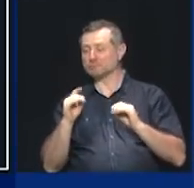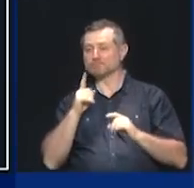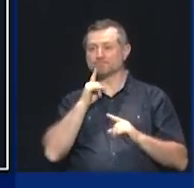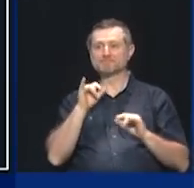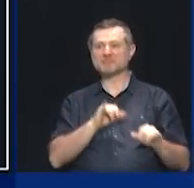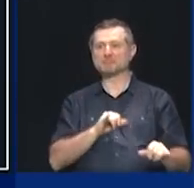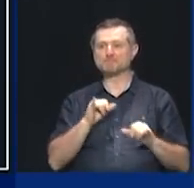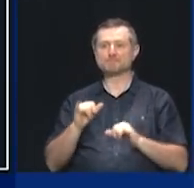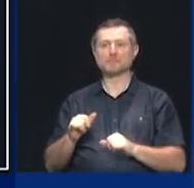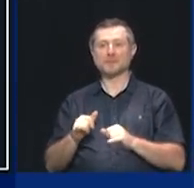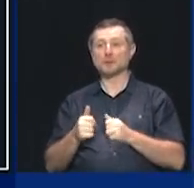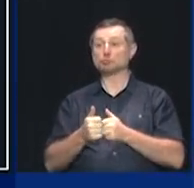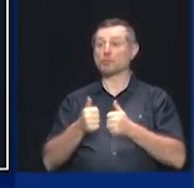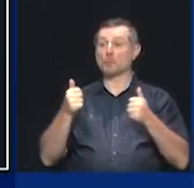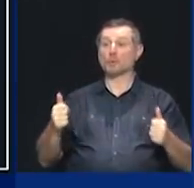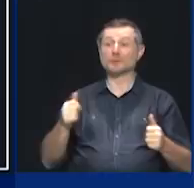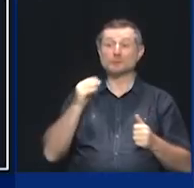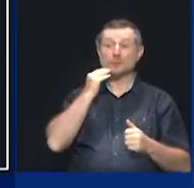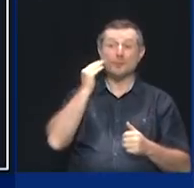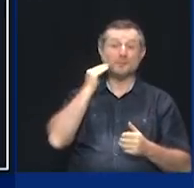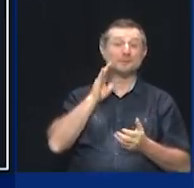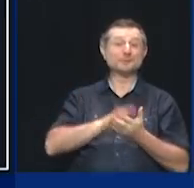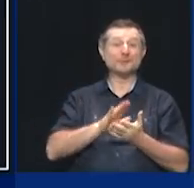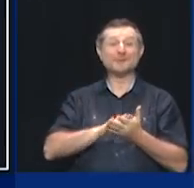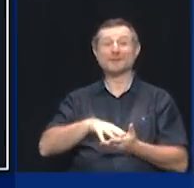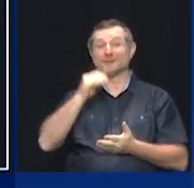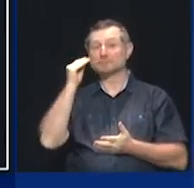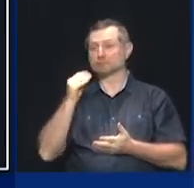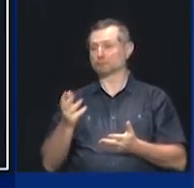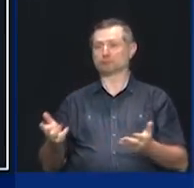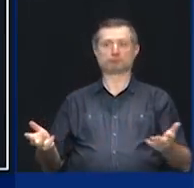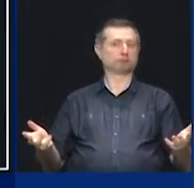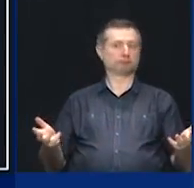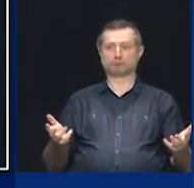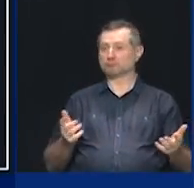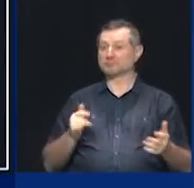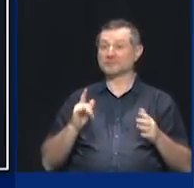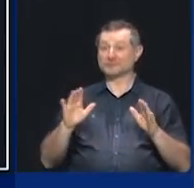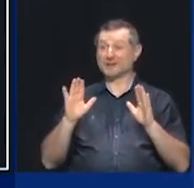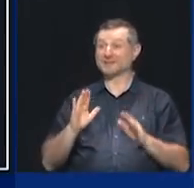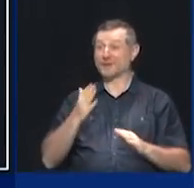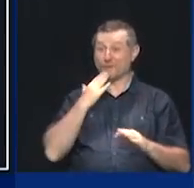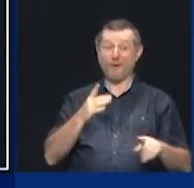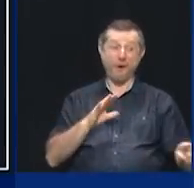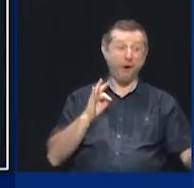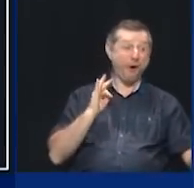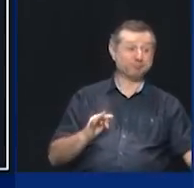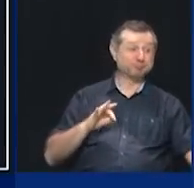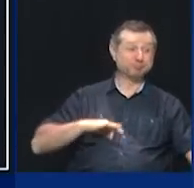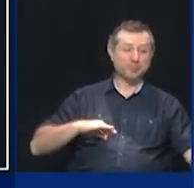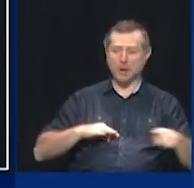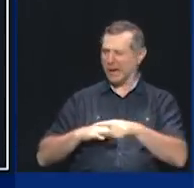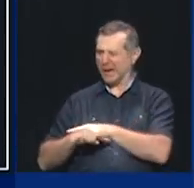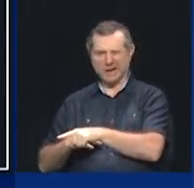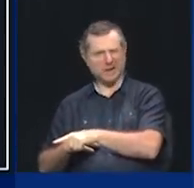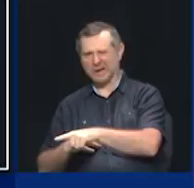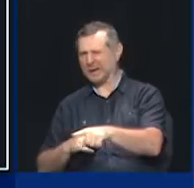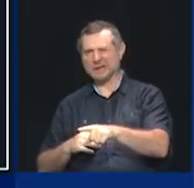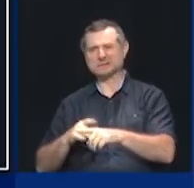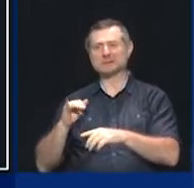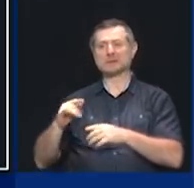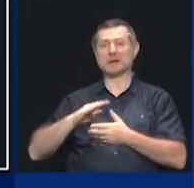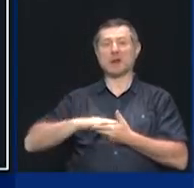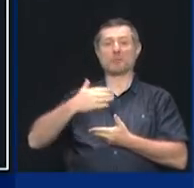remote learning, it worked great for some students who had the equipment, who had the help at